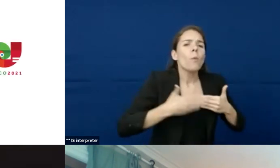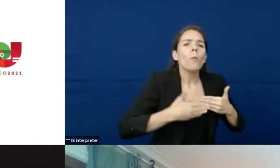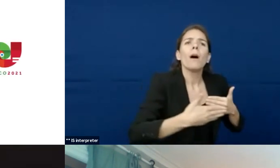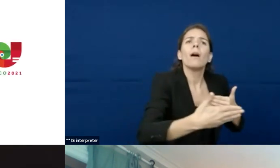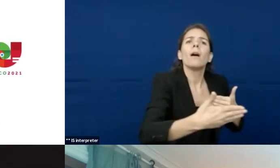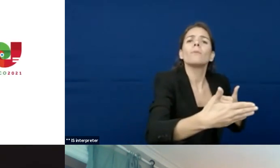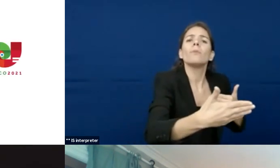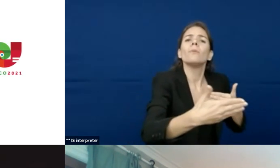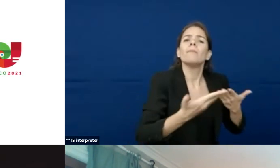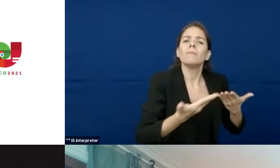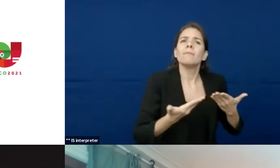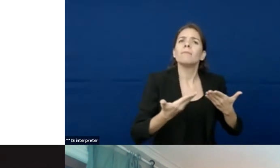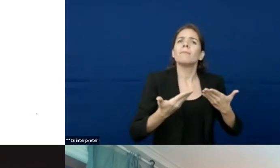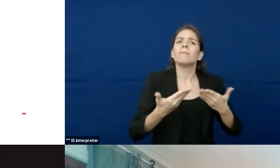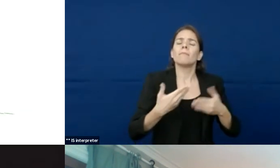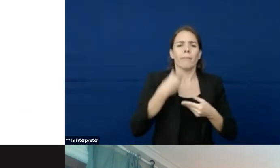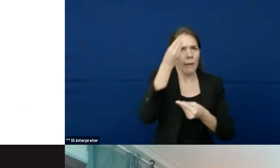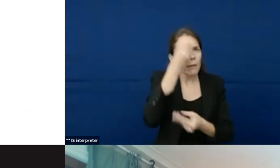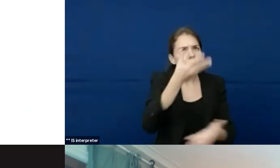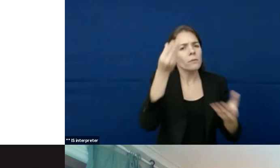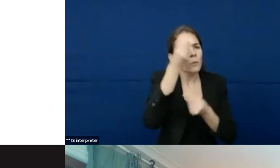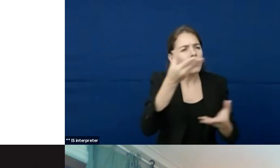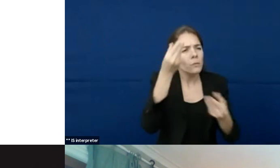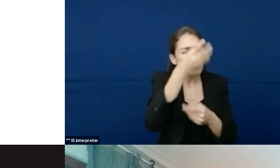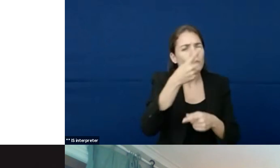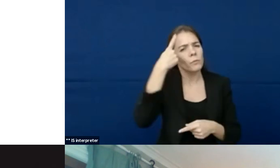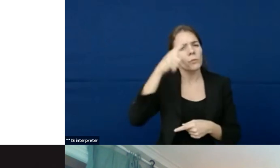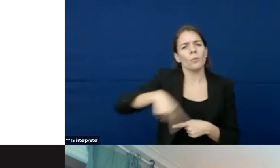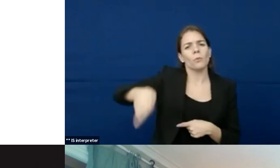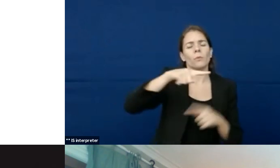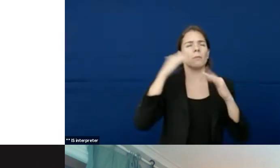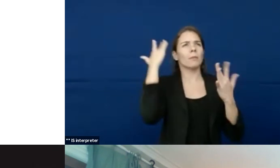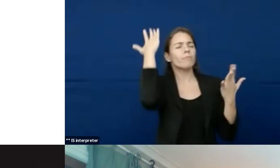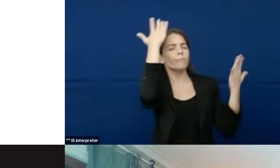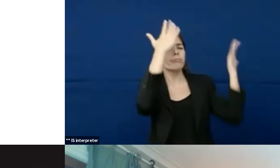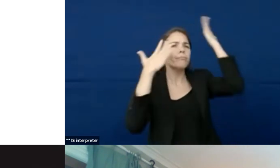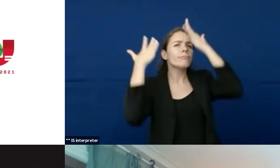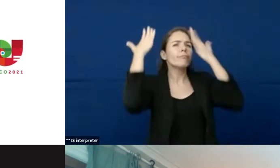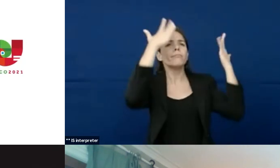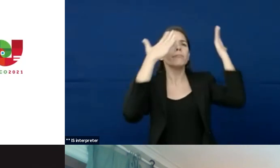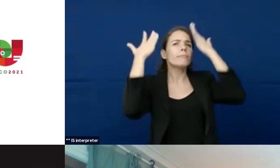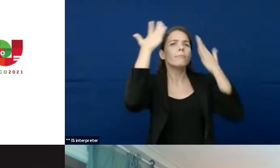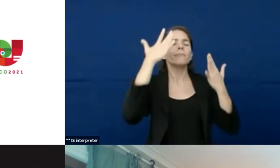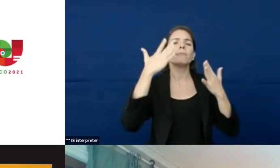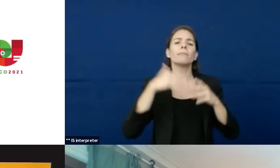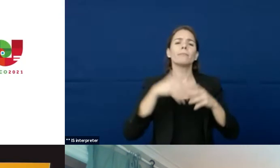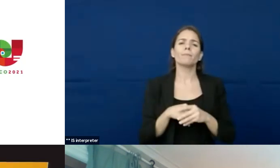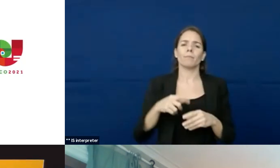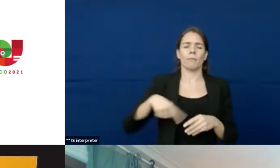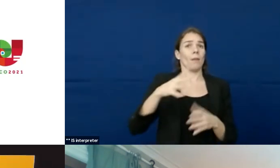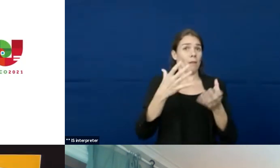commitments in order to make this agenda a reality. And we're looking forward to see you again in the Generation